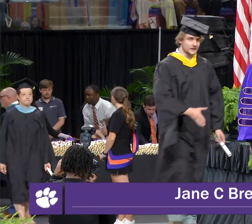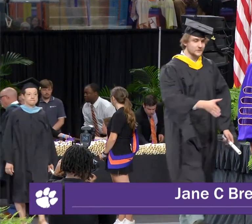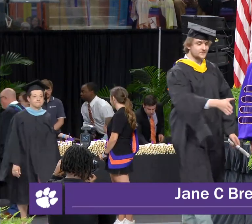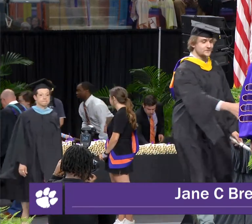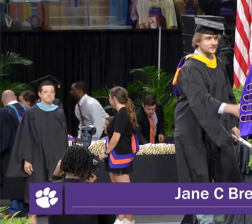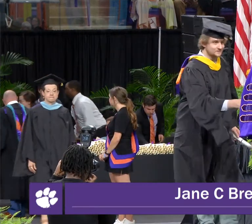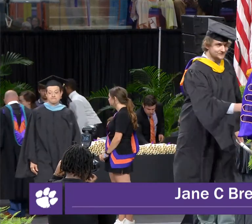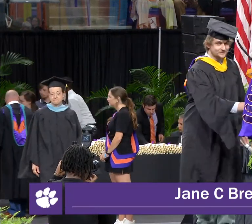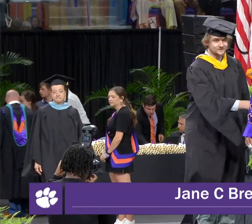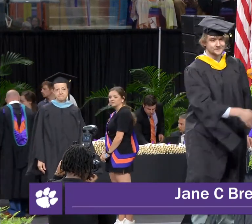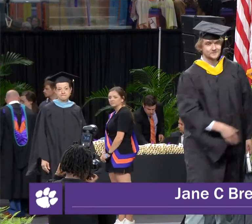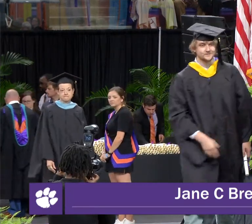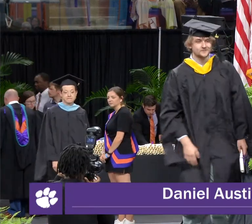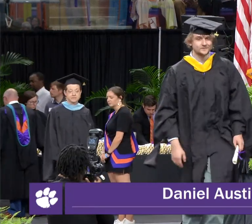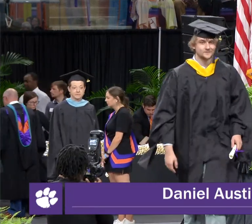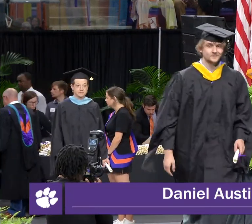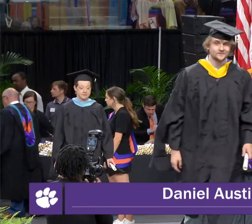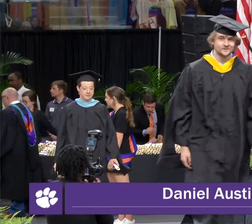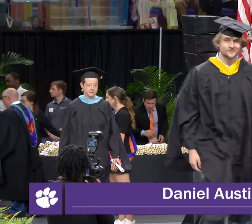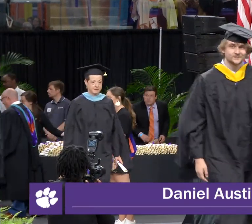Tonique C. Dennis,